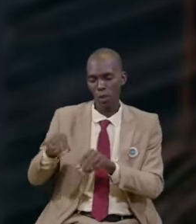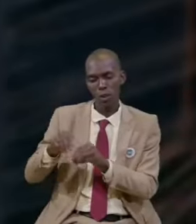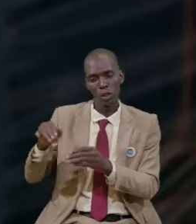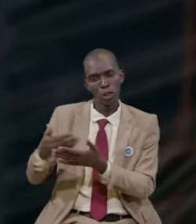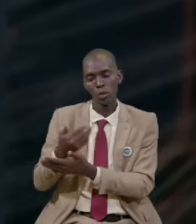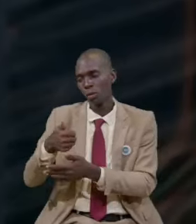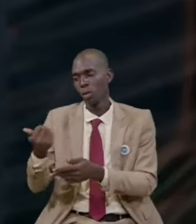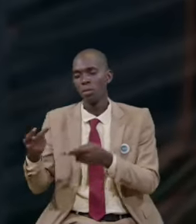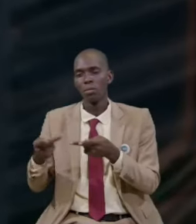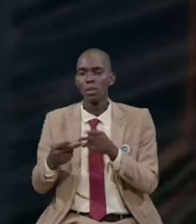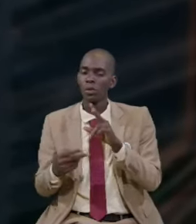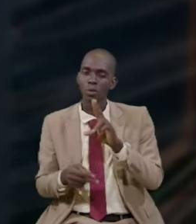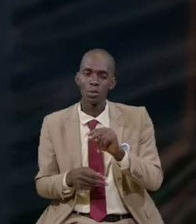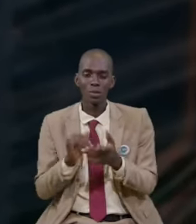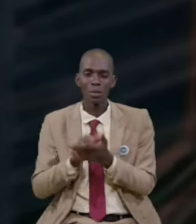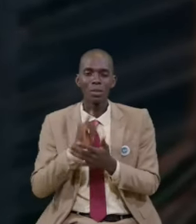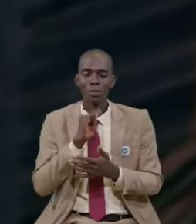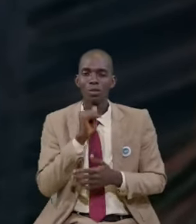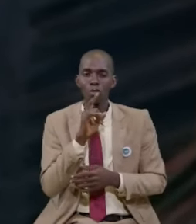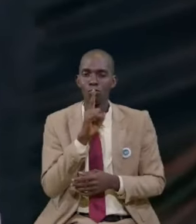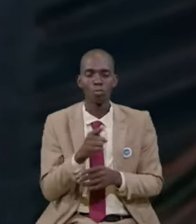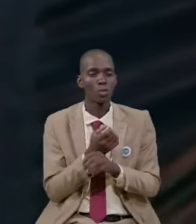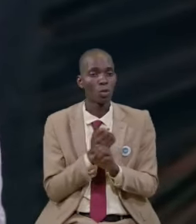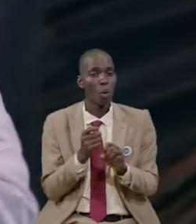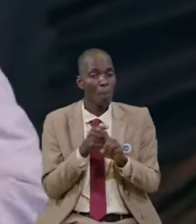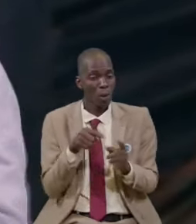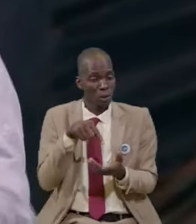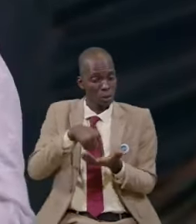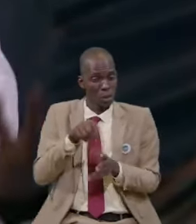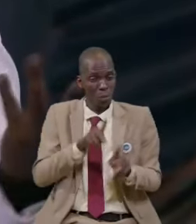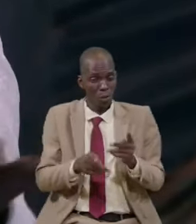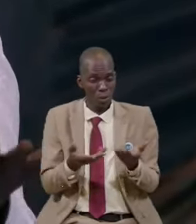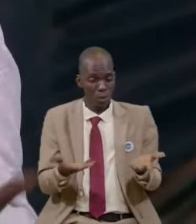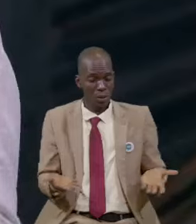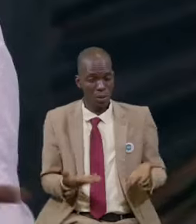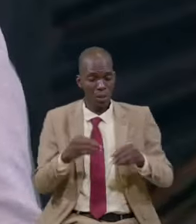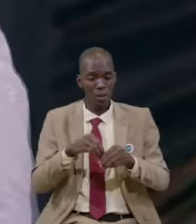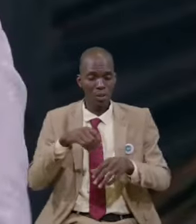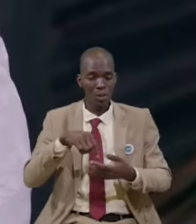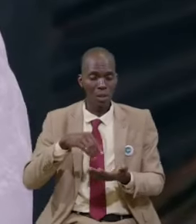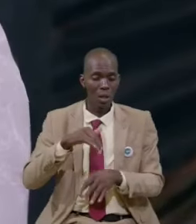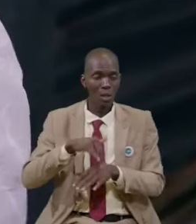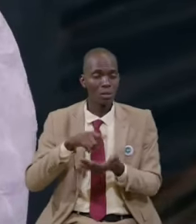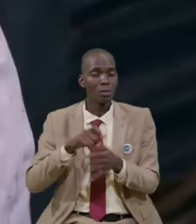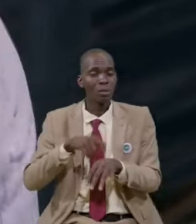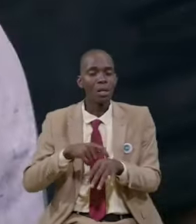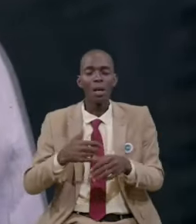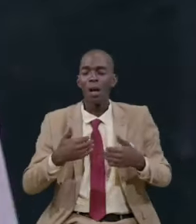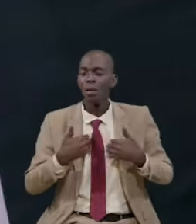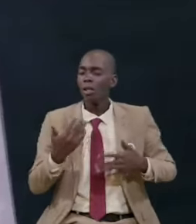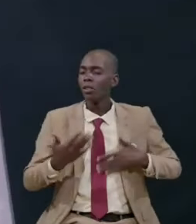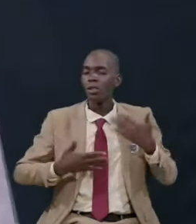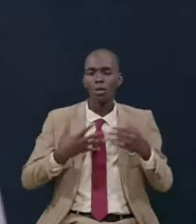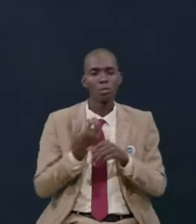the joy of salvation. These people, they had the happiness that God had given them. They